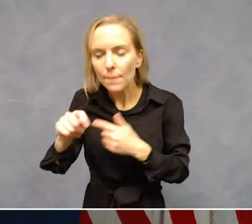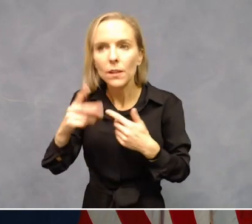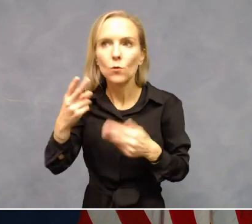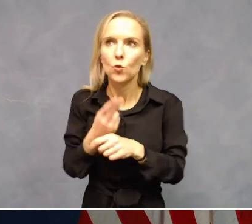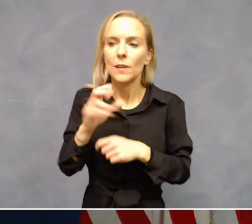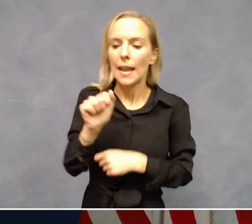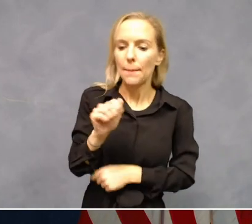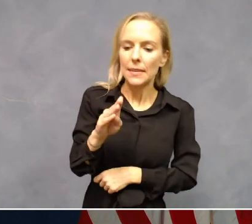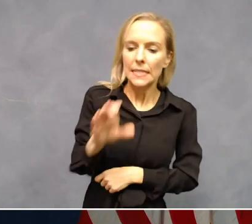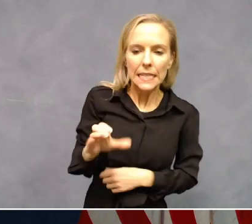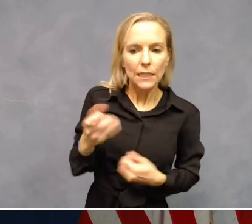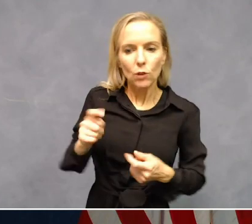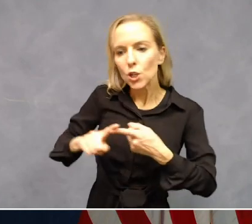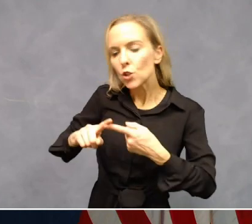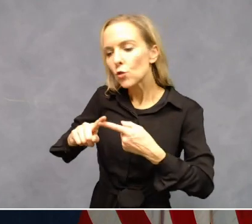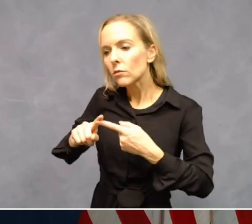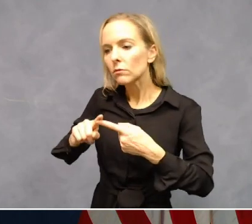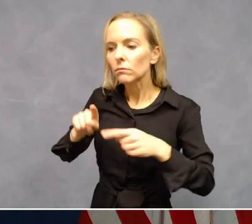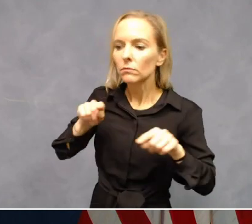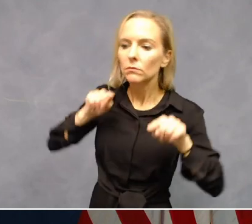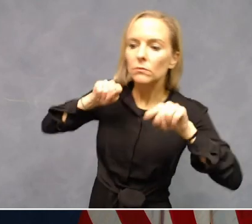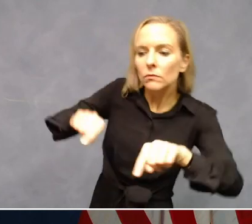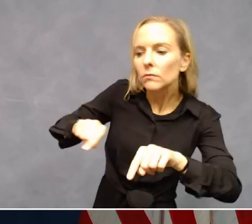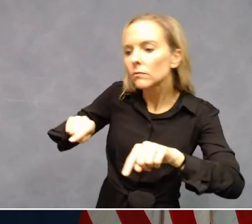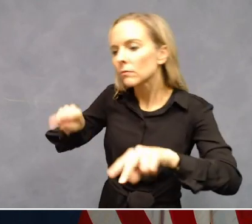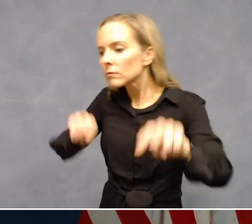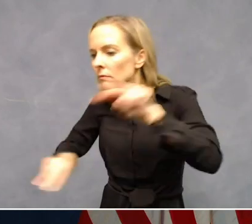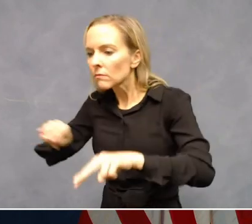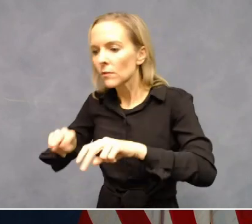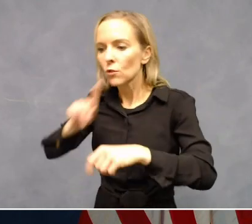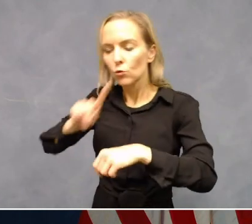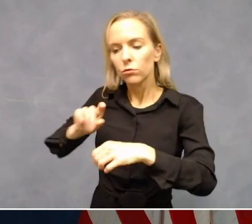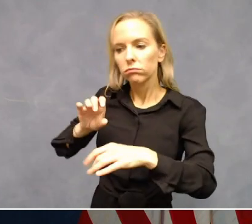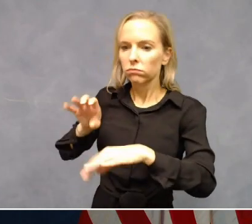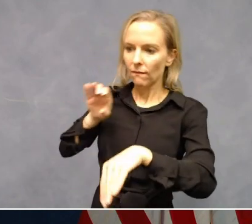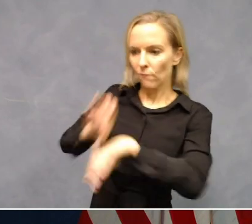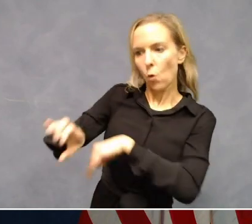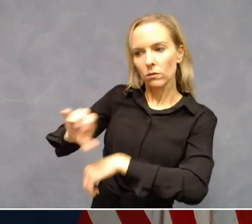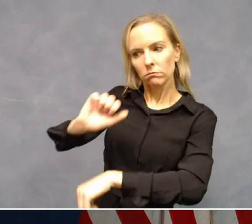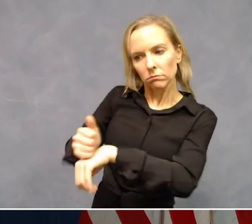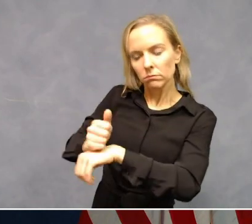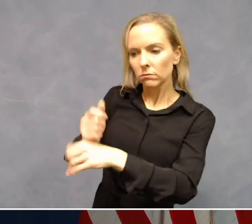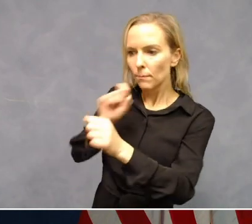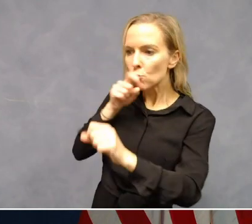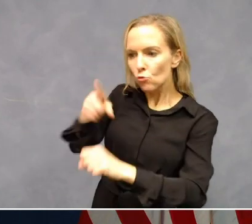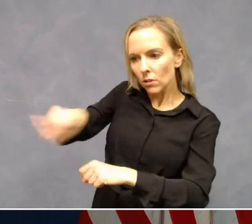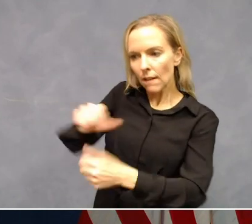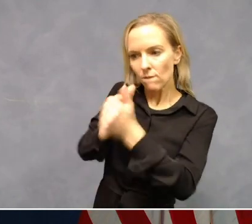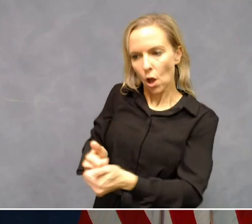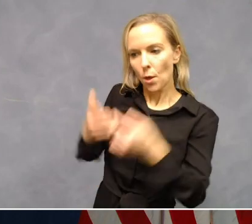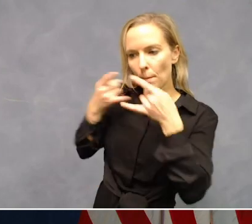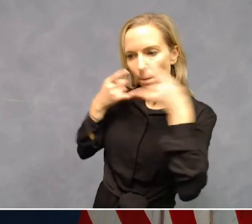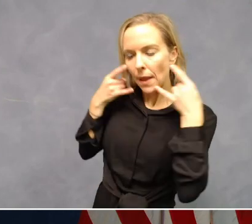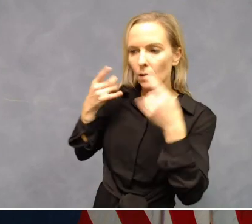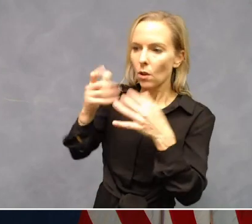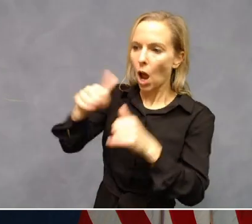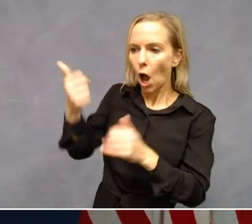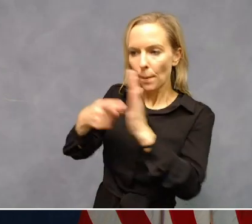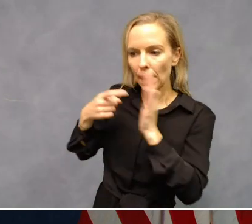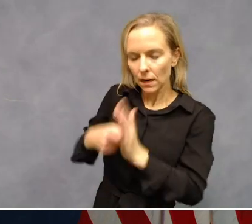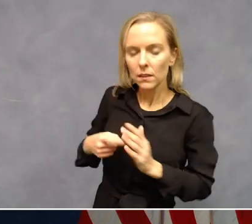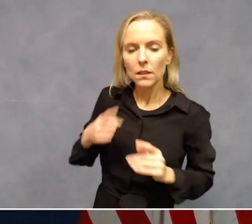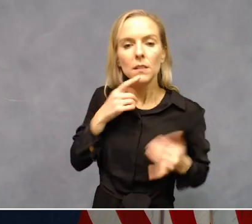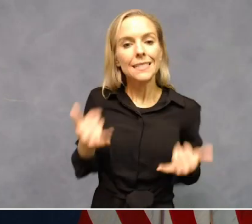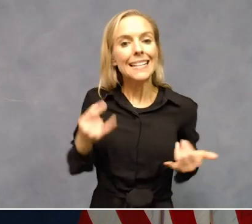to try to enforce that as best we can. Also, it says schools, corrections, and healthcare workers should be using the Abbott Binex Now